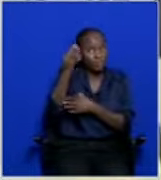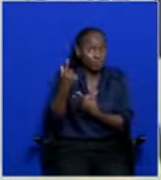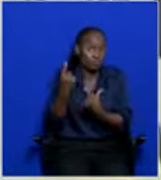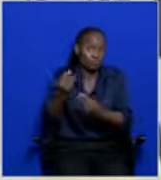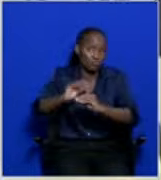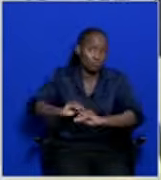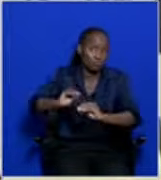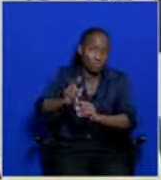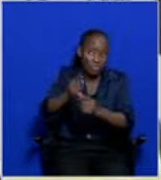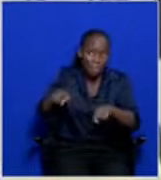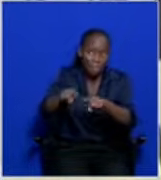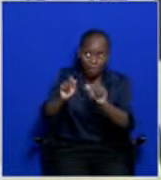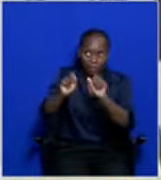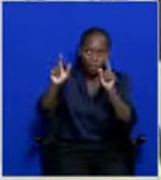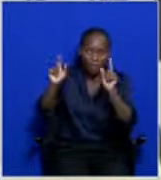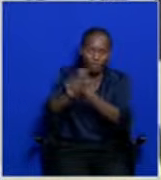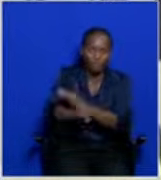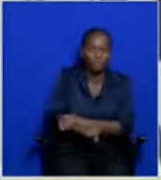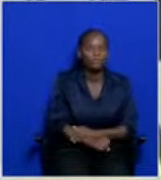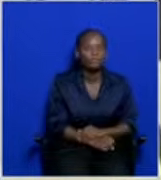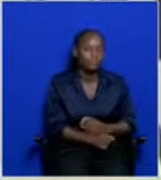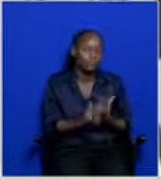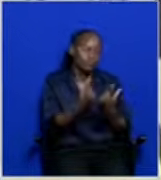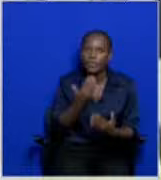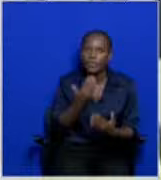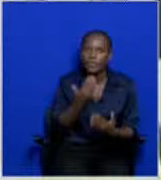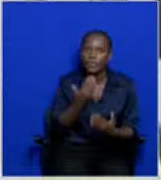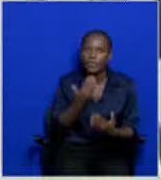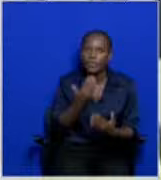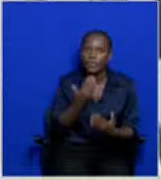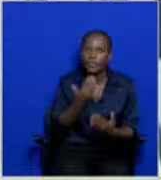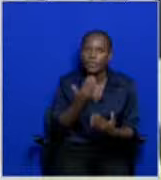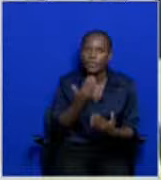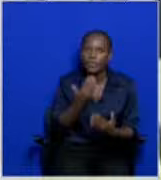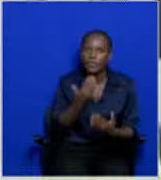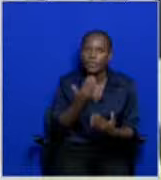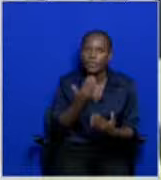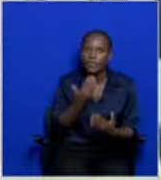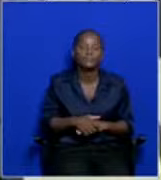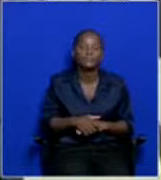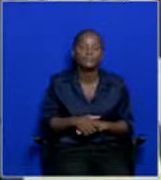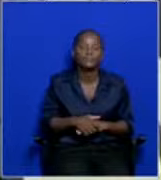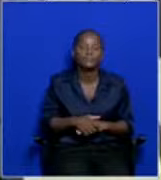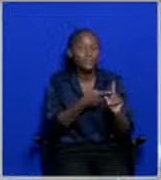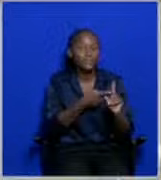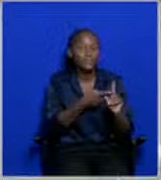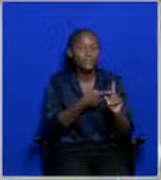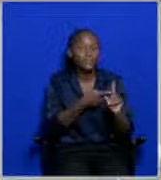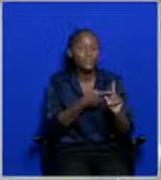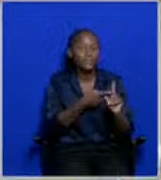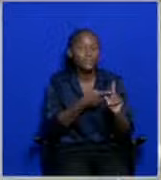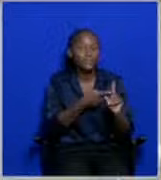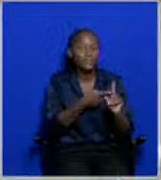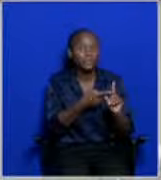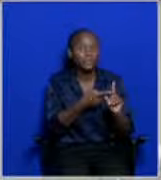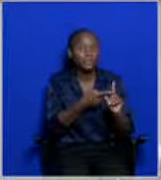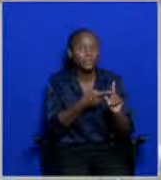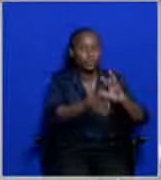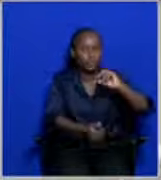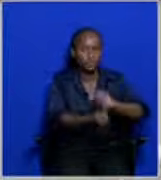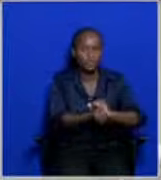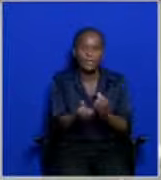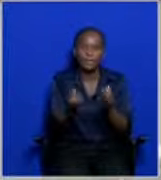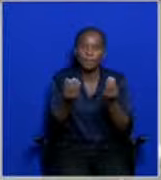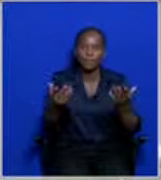Baloy. Ms. Magagula, this then leads concluding remarks at page 23. Just